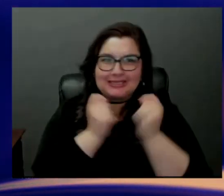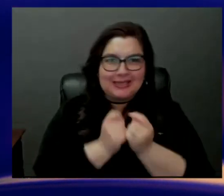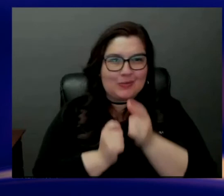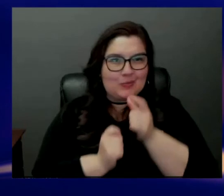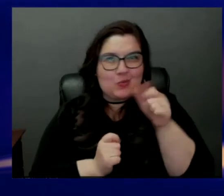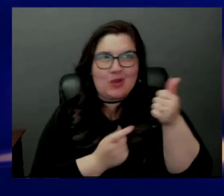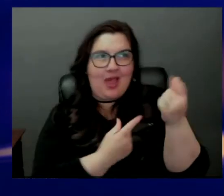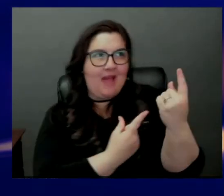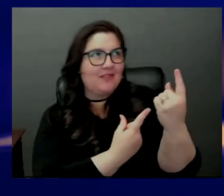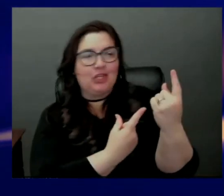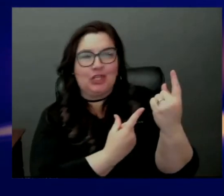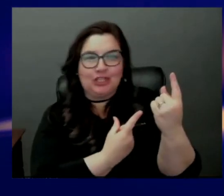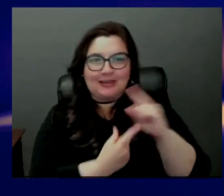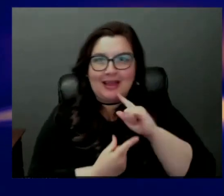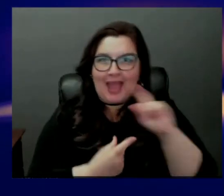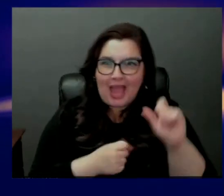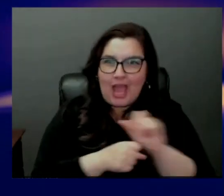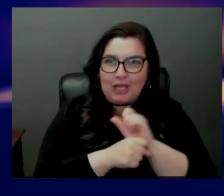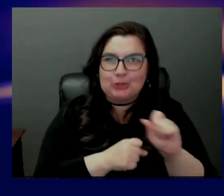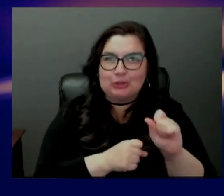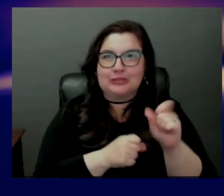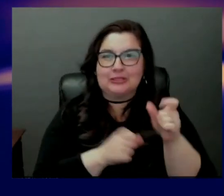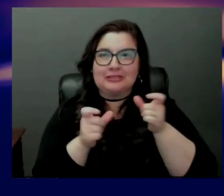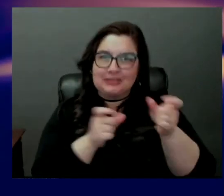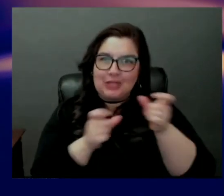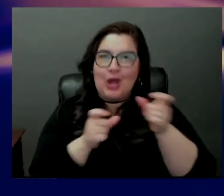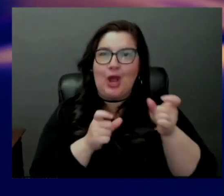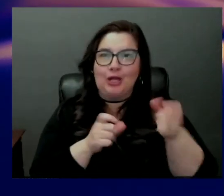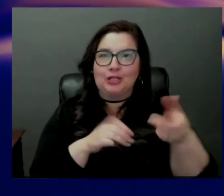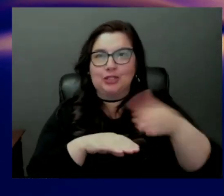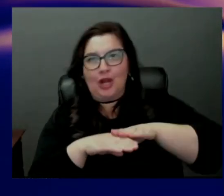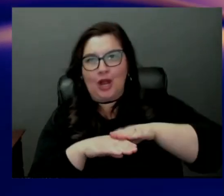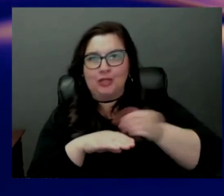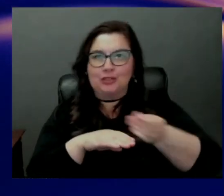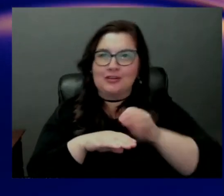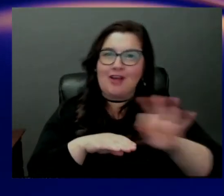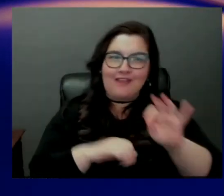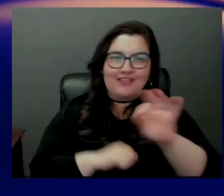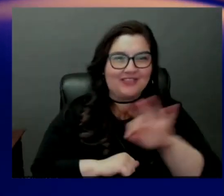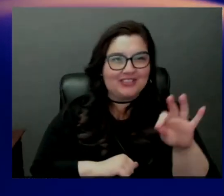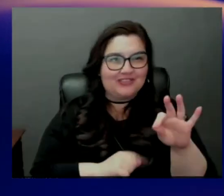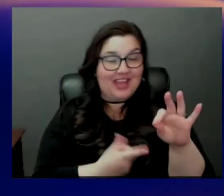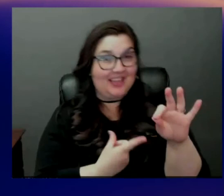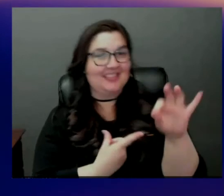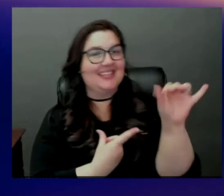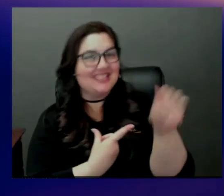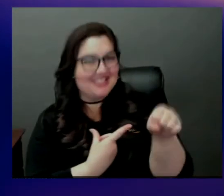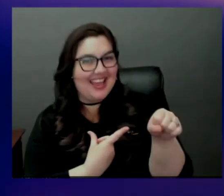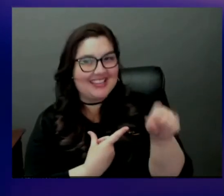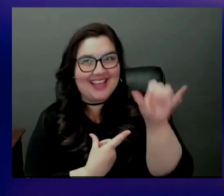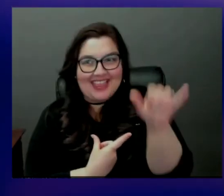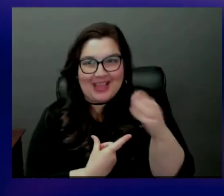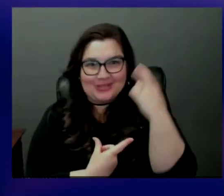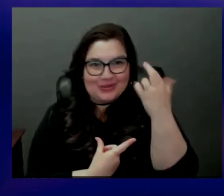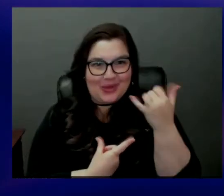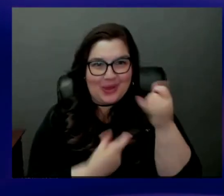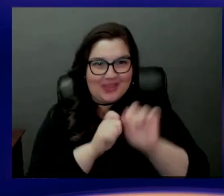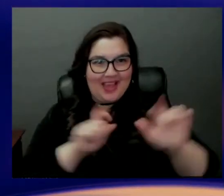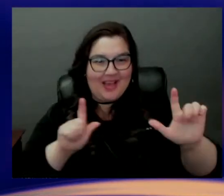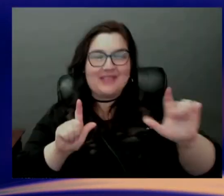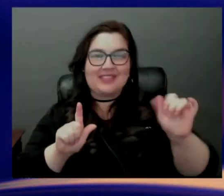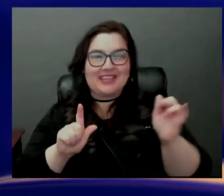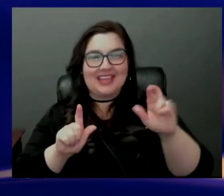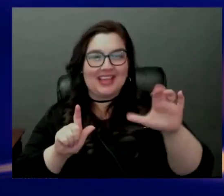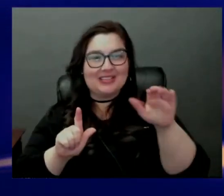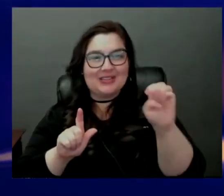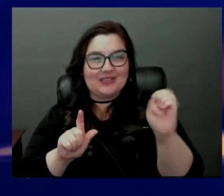to actually be in charge of turning on and off those feature flags. Absolutely. That's why we have this interface here. It's not being shown anymore,